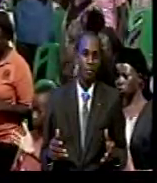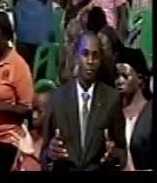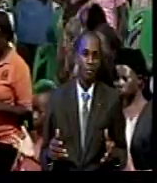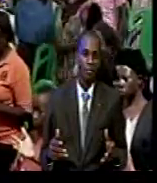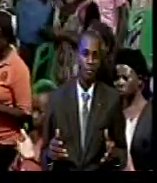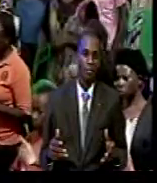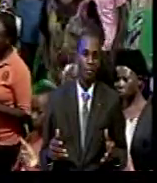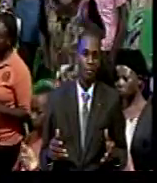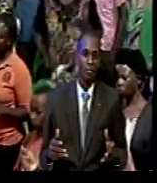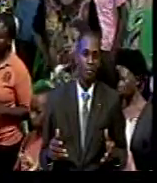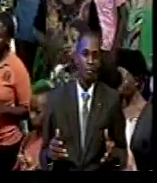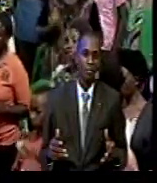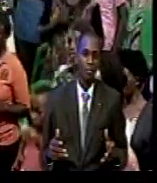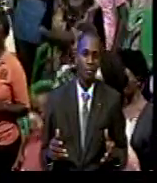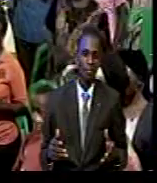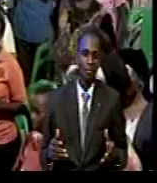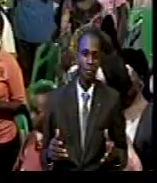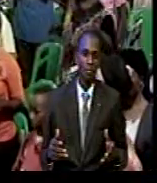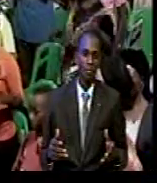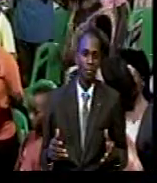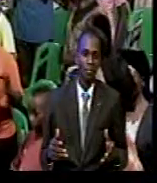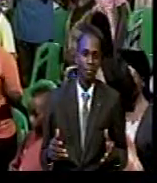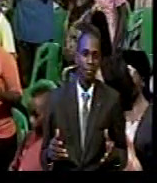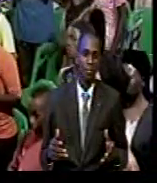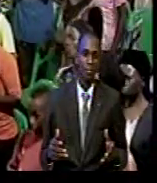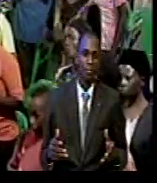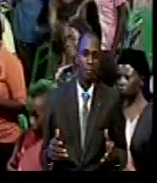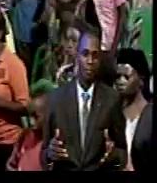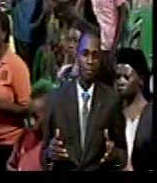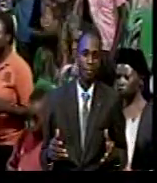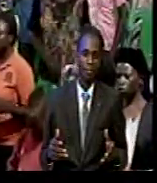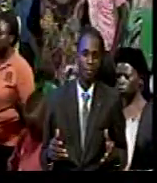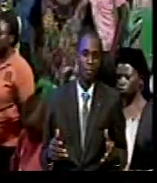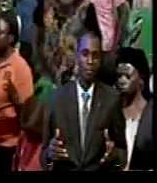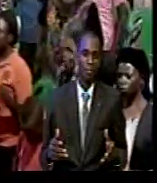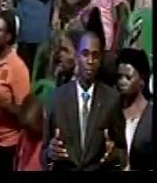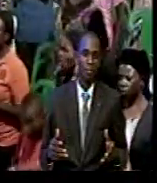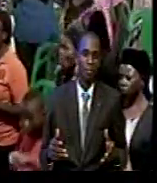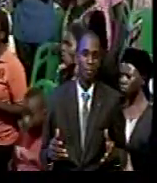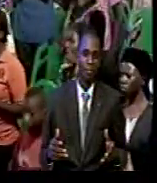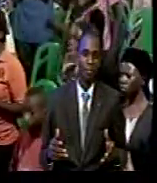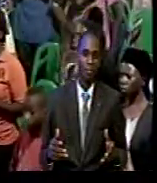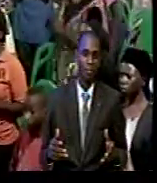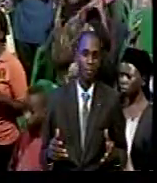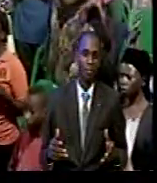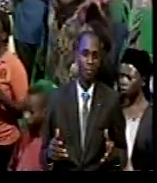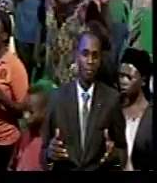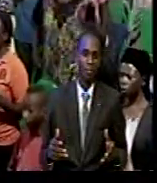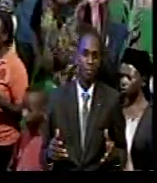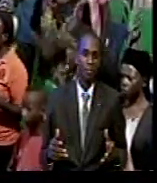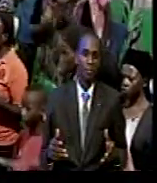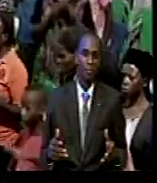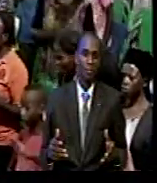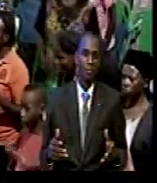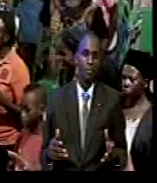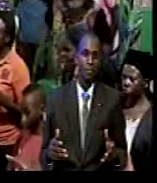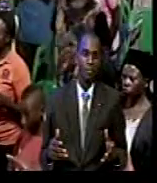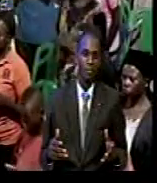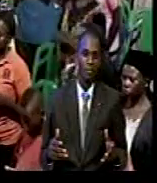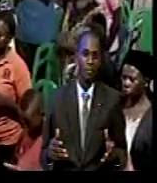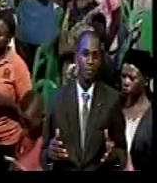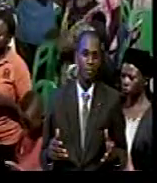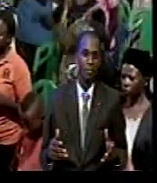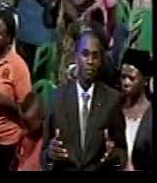May them to remain steadfast and join the body of Christ to worship the Lord. In